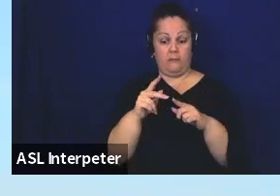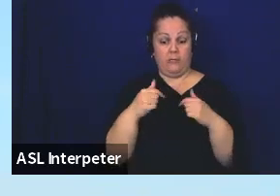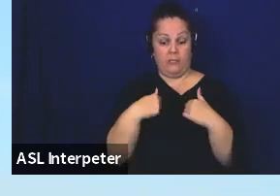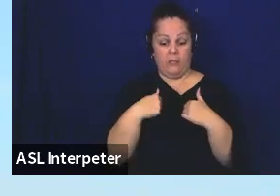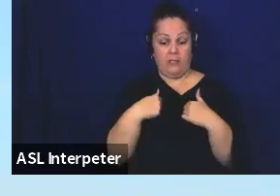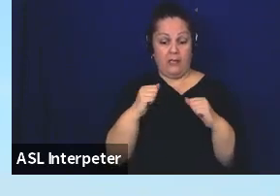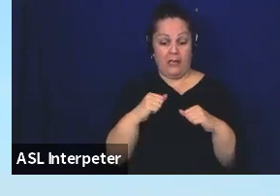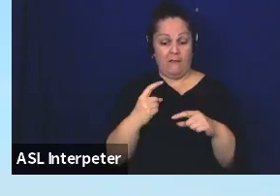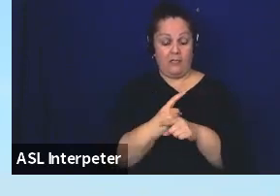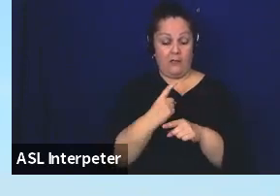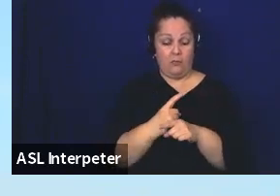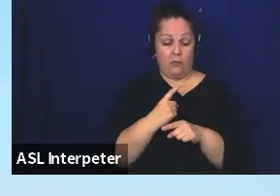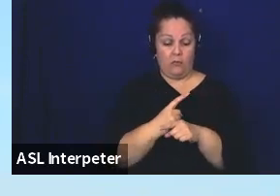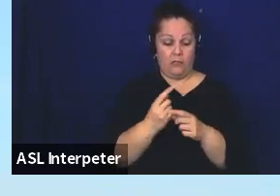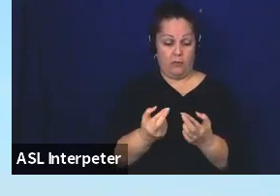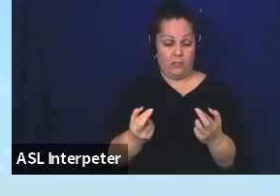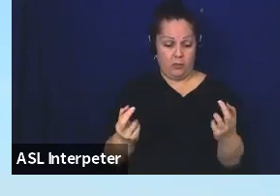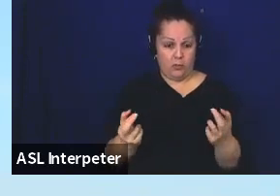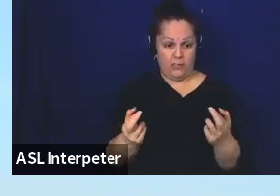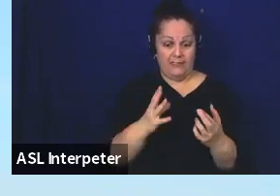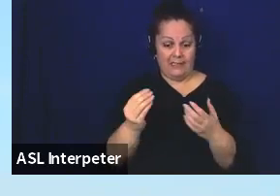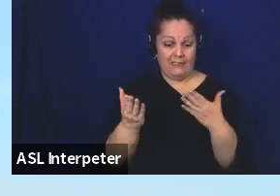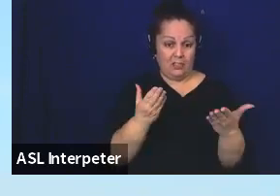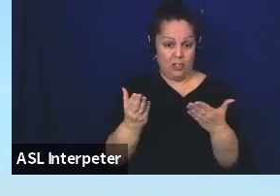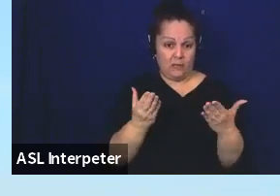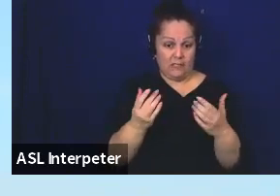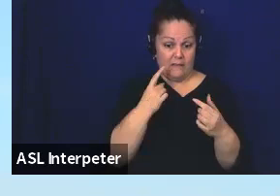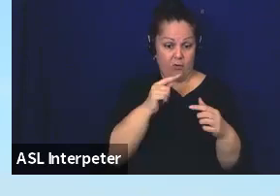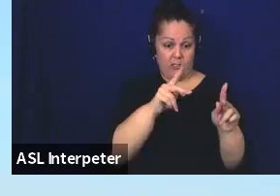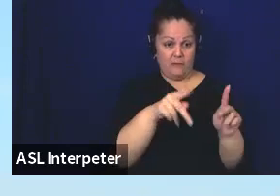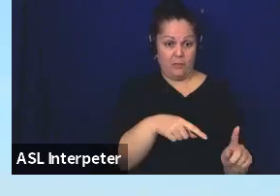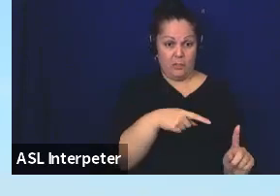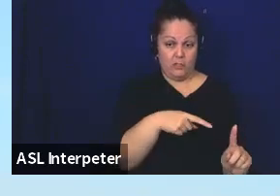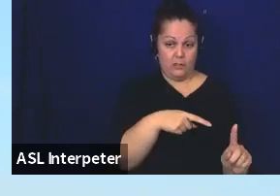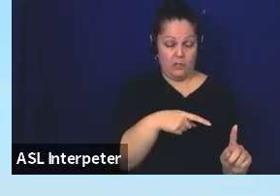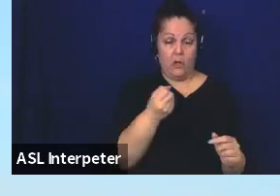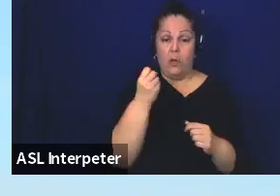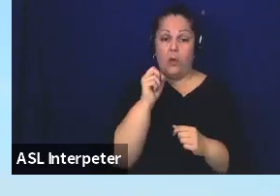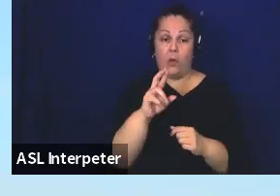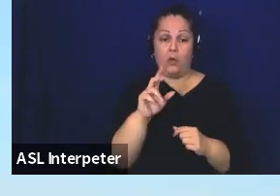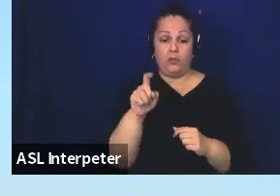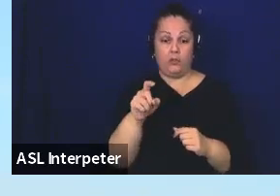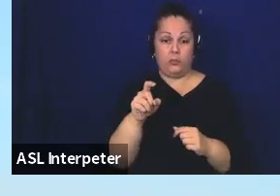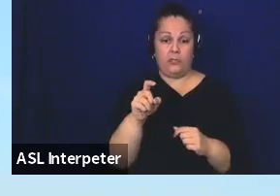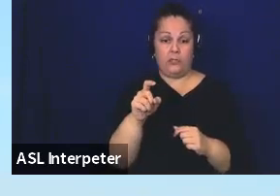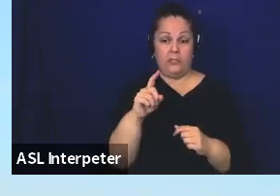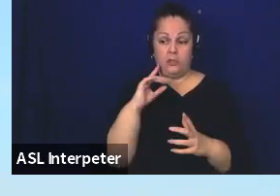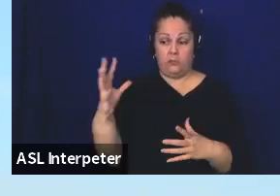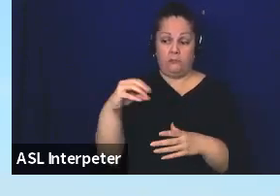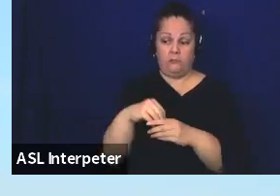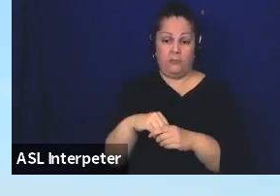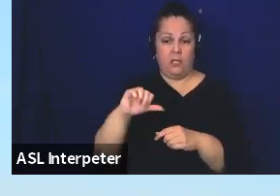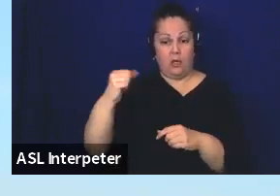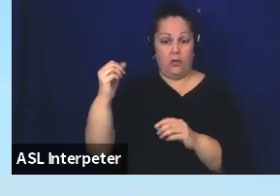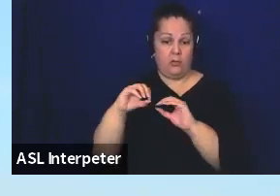have the appropriate resources and services for this individual? Or do we need to loop in other